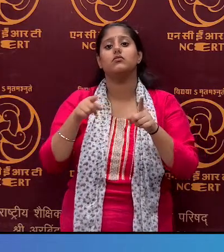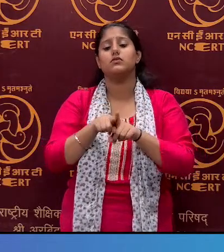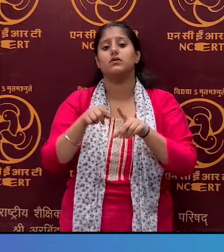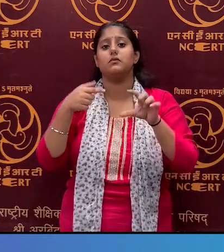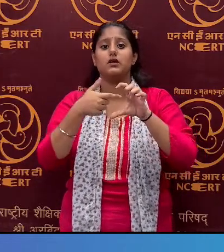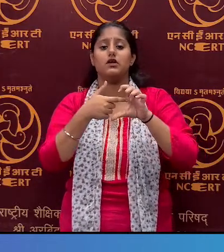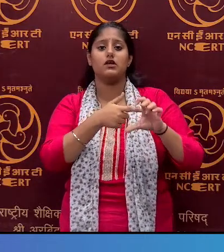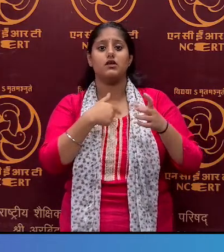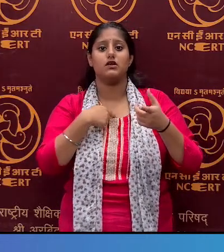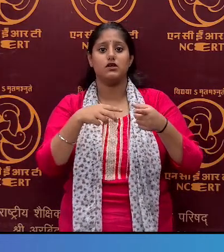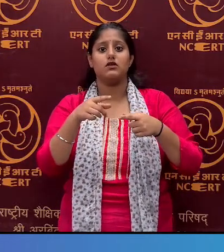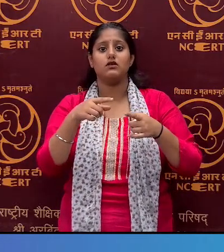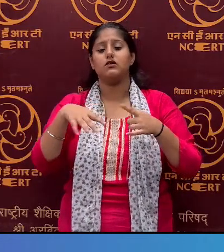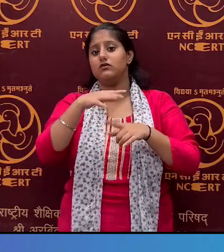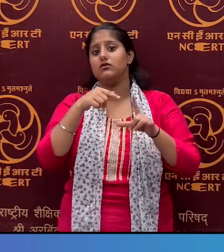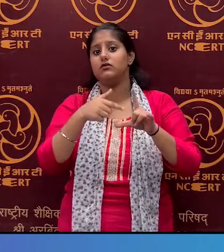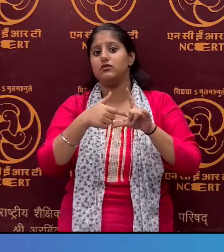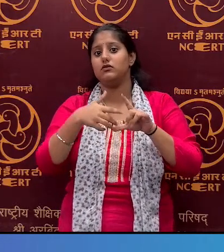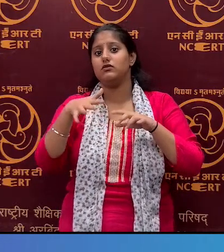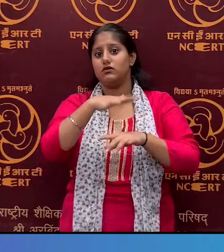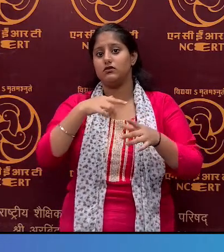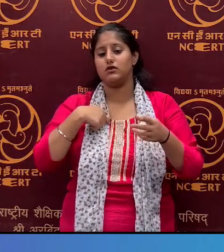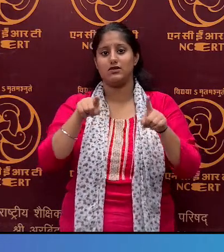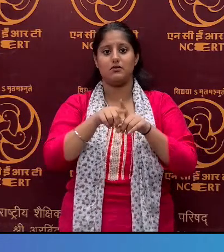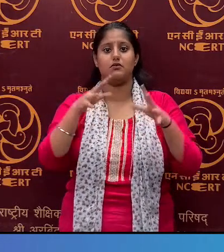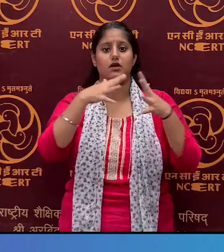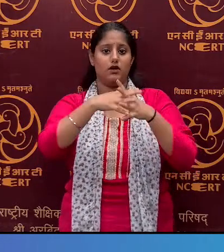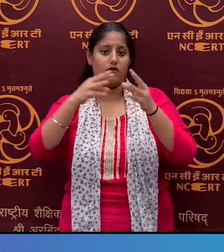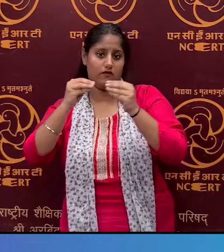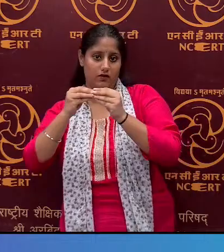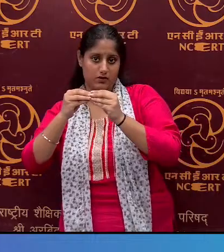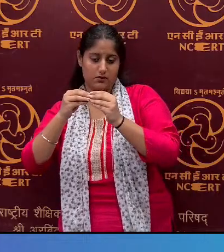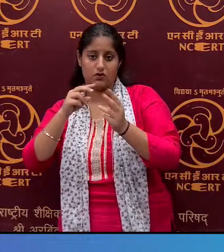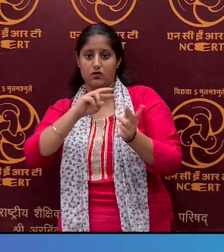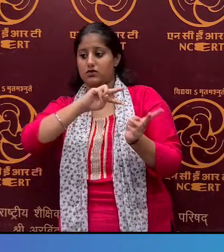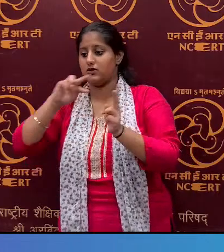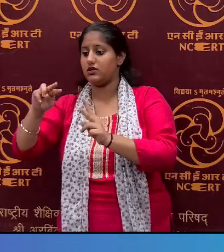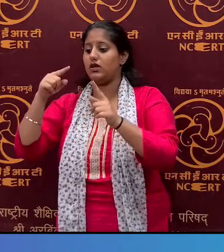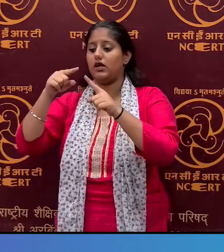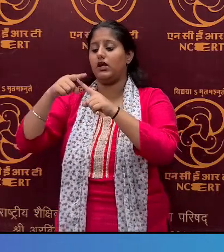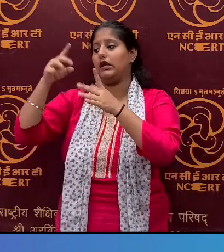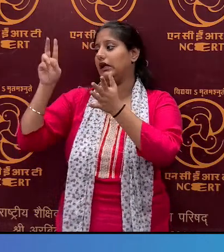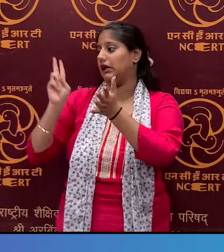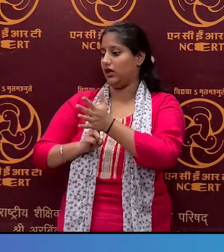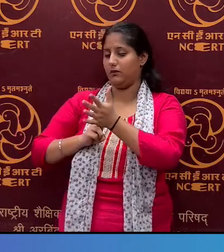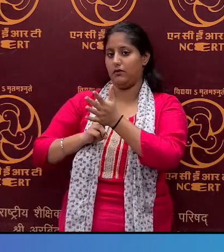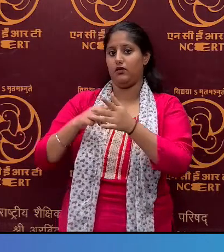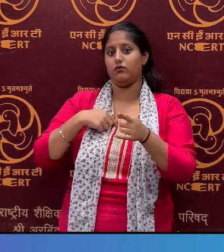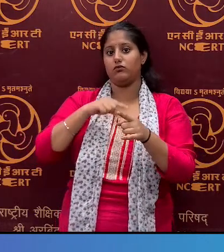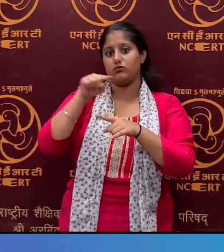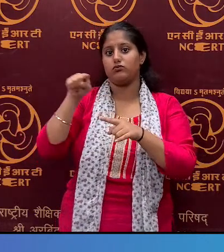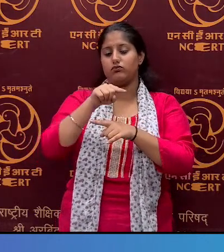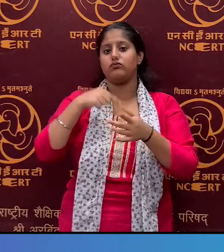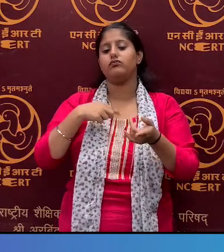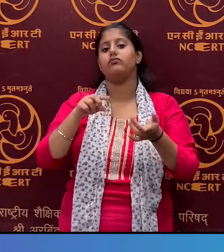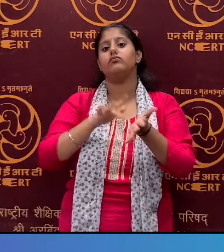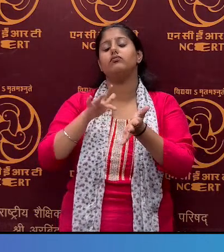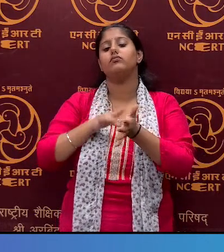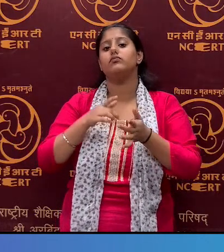coast, those who are not aware about it, from West Bengal to Tamil Nadu coastal area. And this area